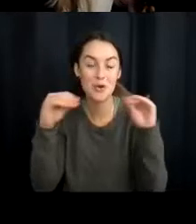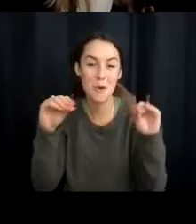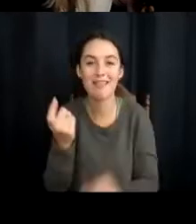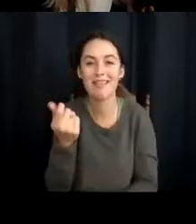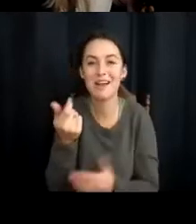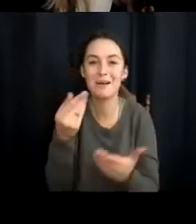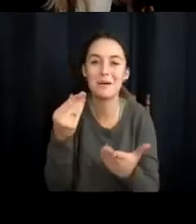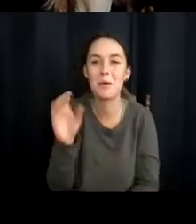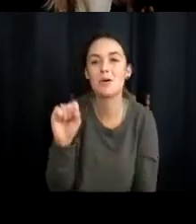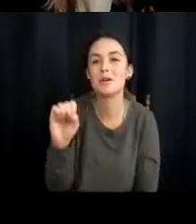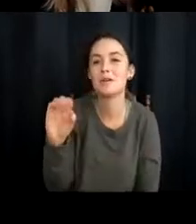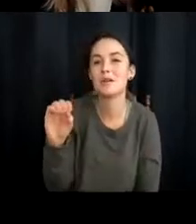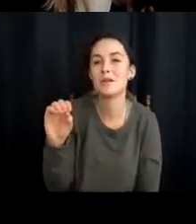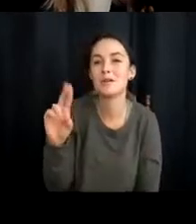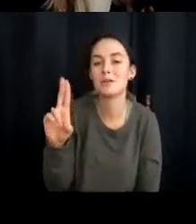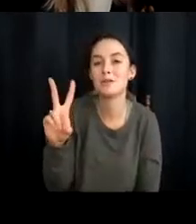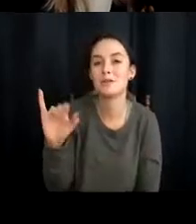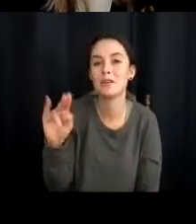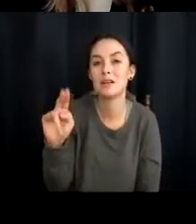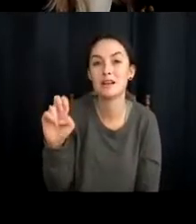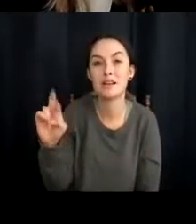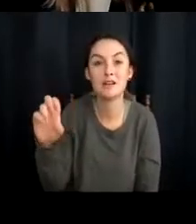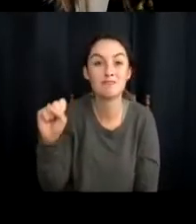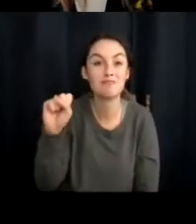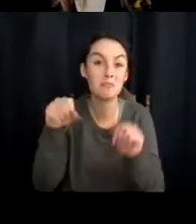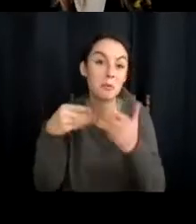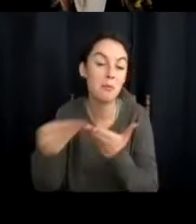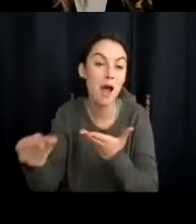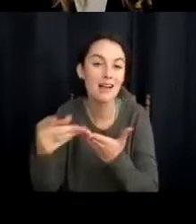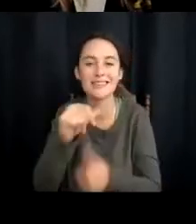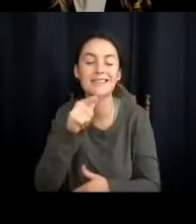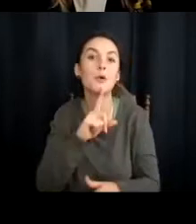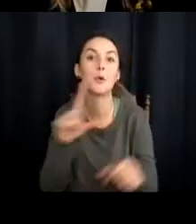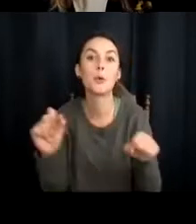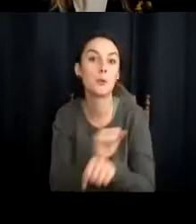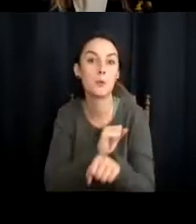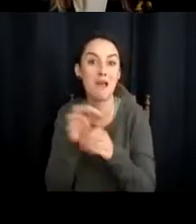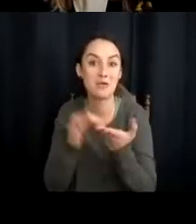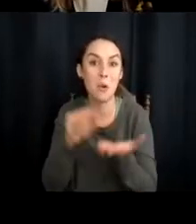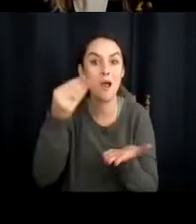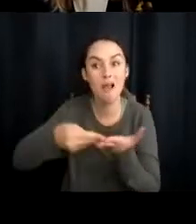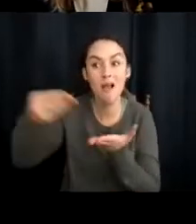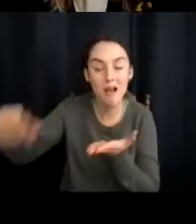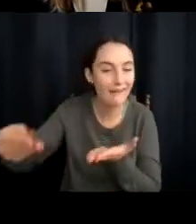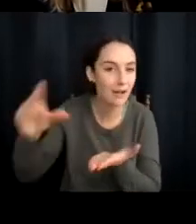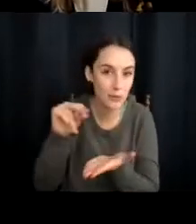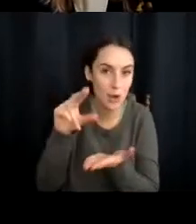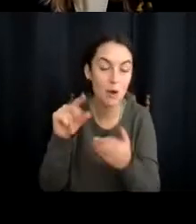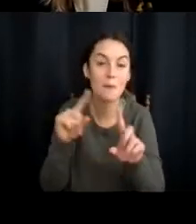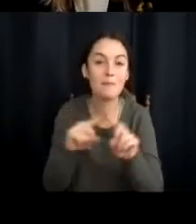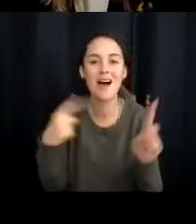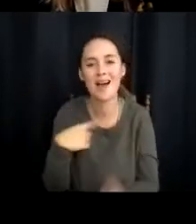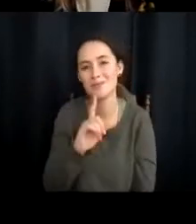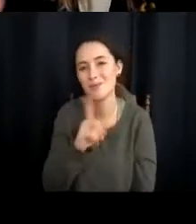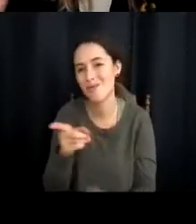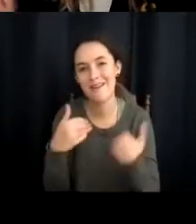souvenirs. So it wouldn't be a real coin, like a real coin that you could spend money on, but I'm sure that they have some